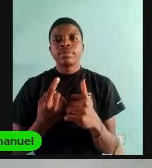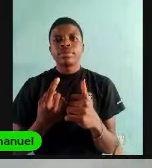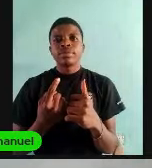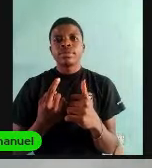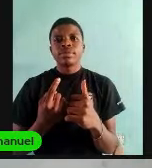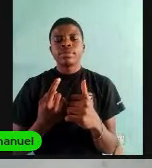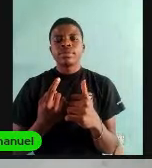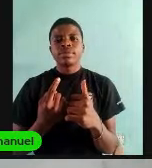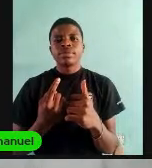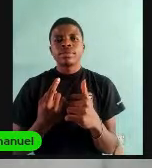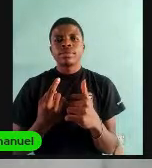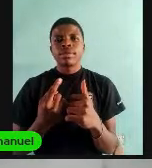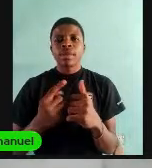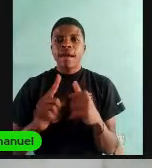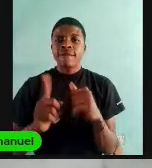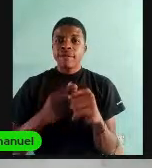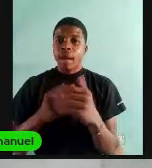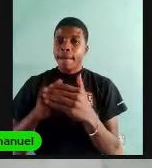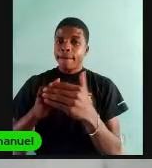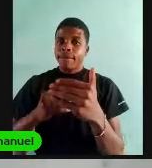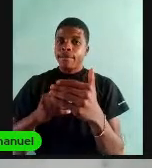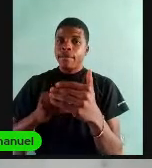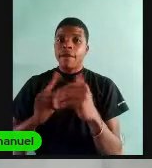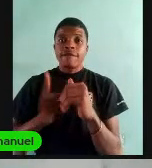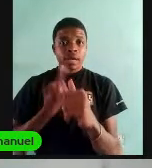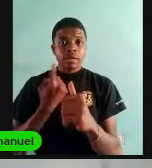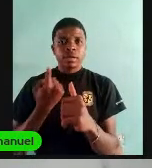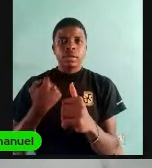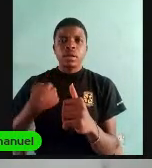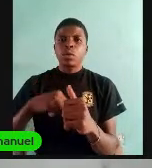okay, so first and foremost, we talked about